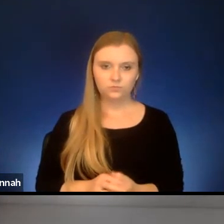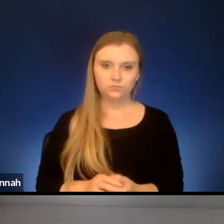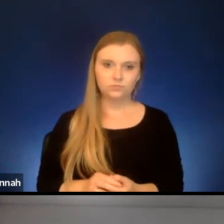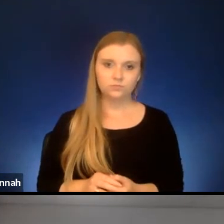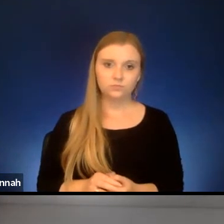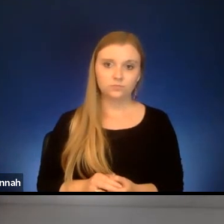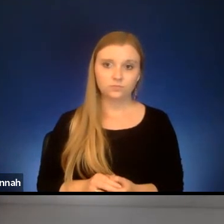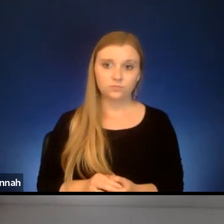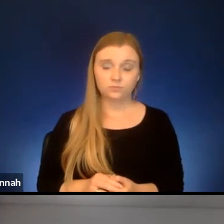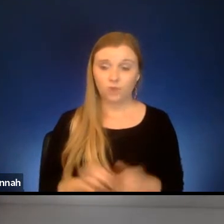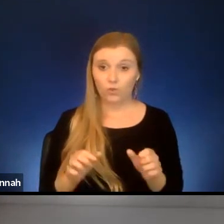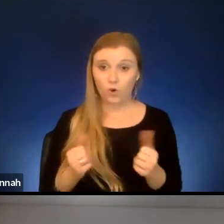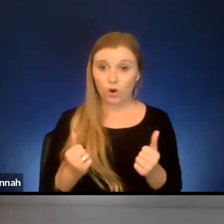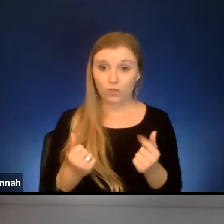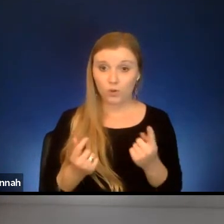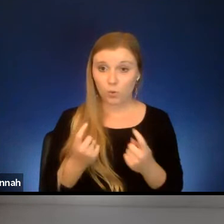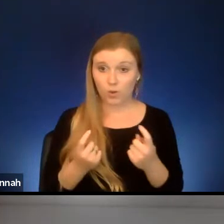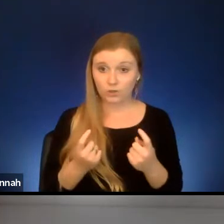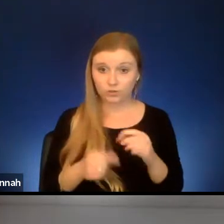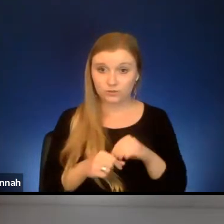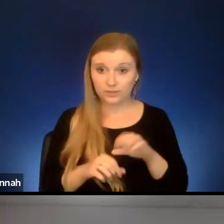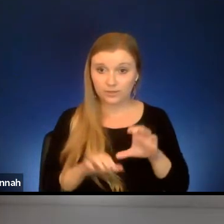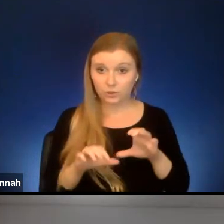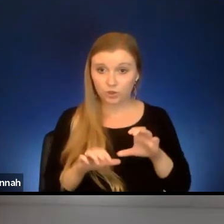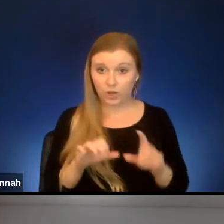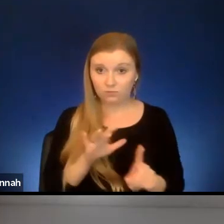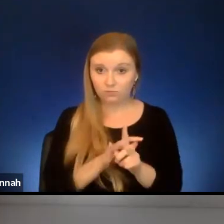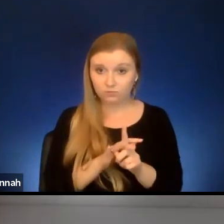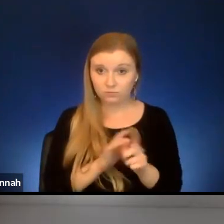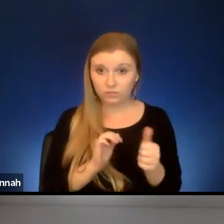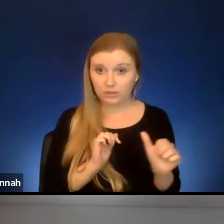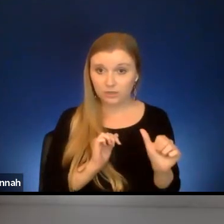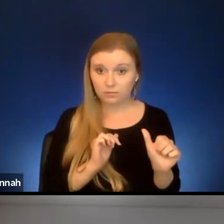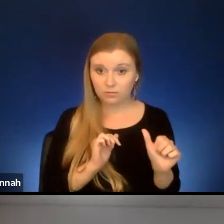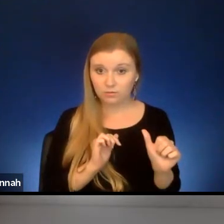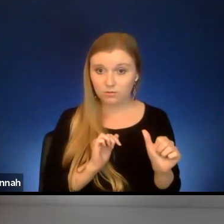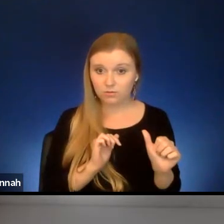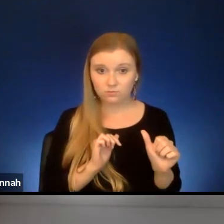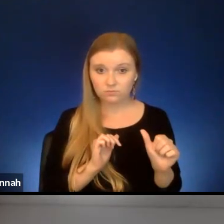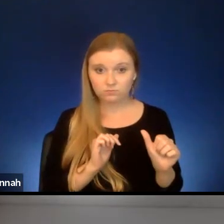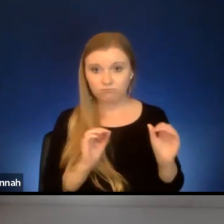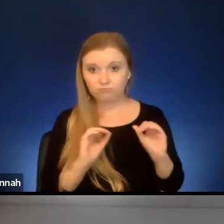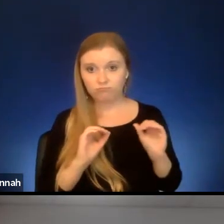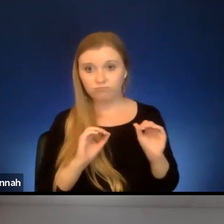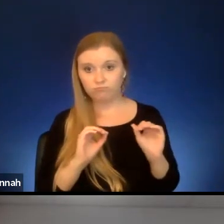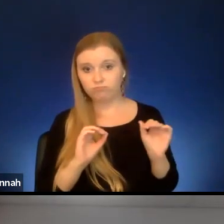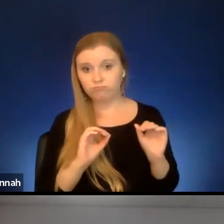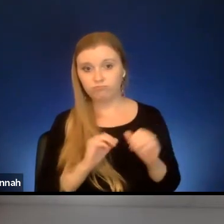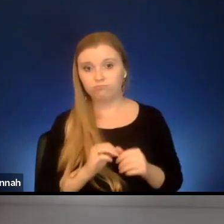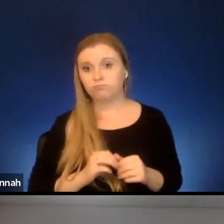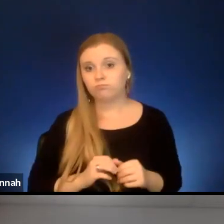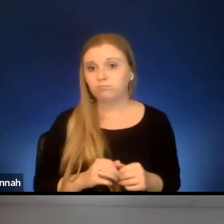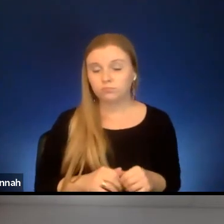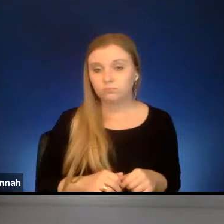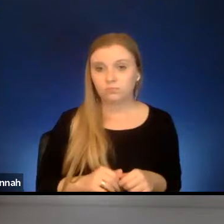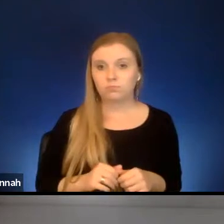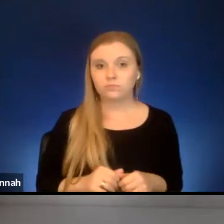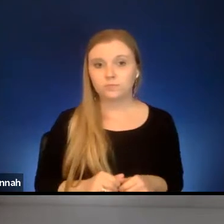So are there any other questions in the chat? Yeah, I don't see any additional. I don't see any.